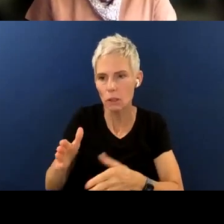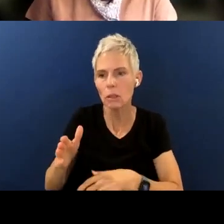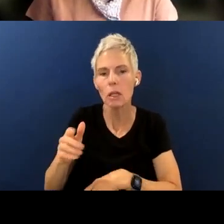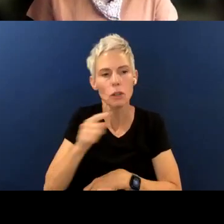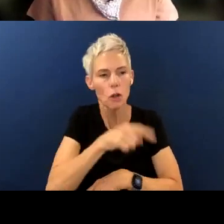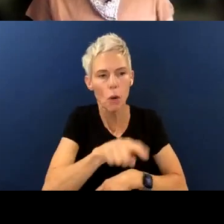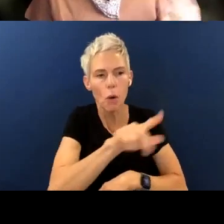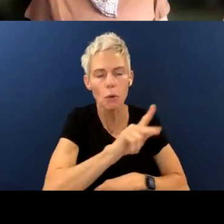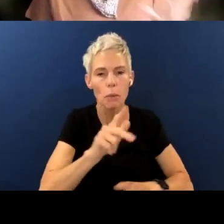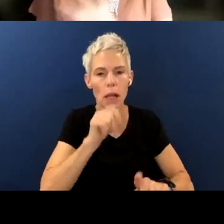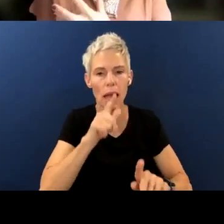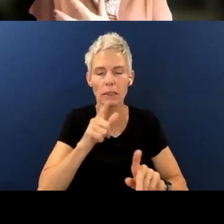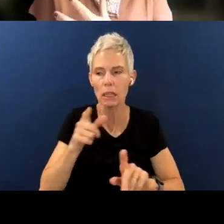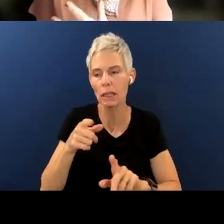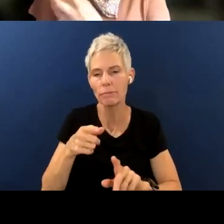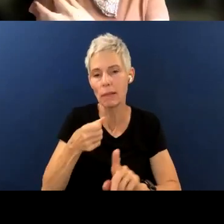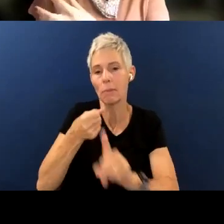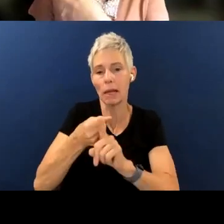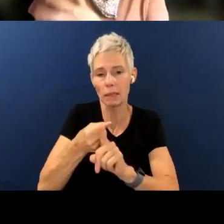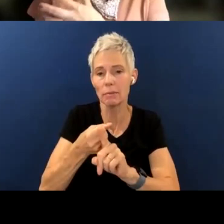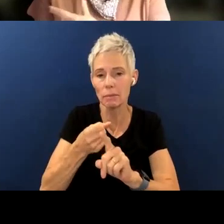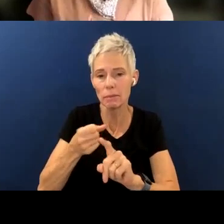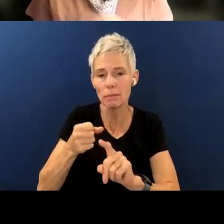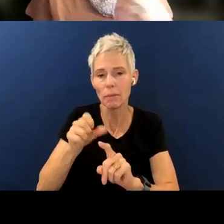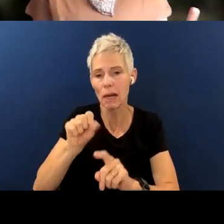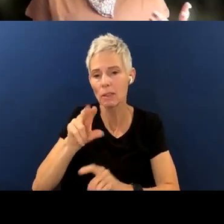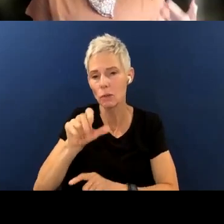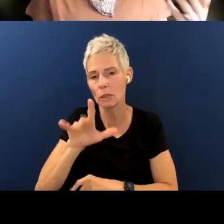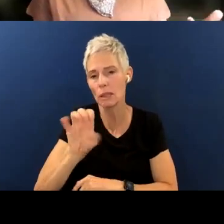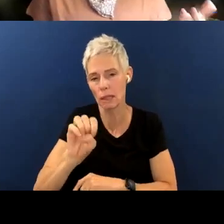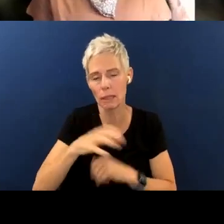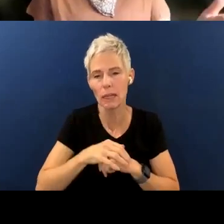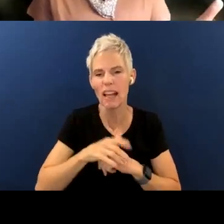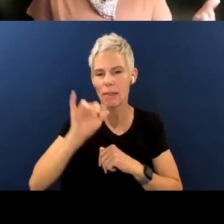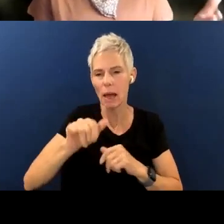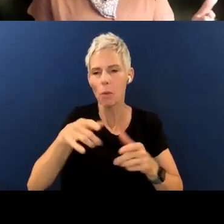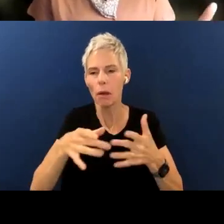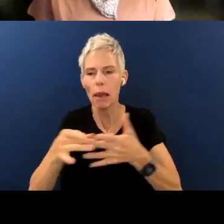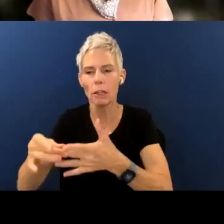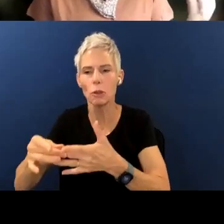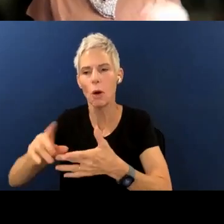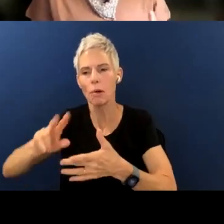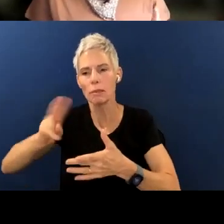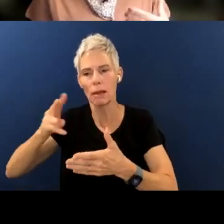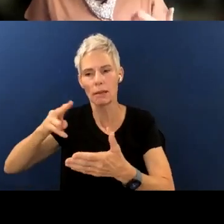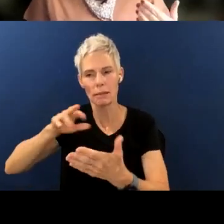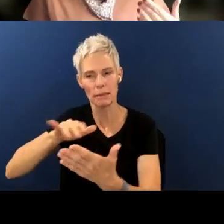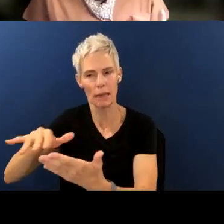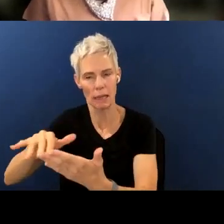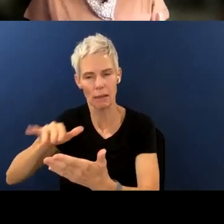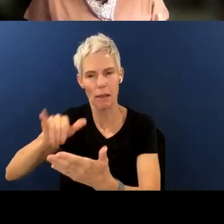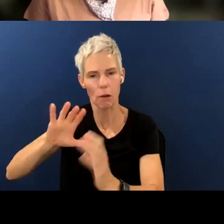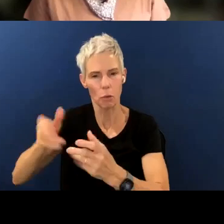impacted by suicide, which again is how we ended up with the groups for our second study. But I want to encourage you to go look at that section because you'll see